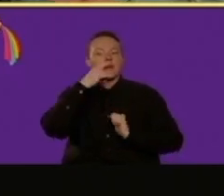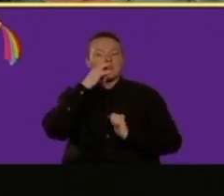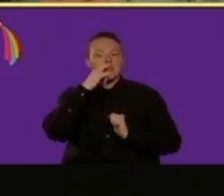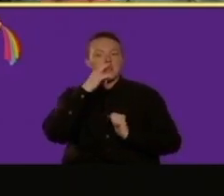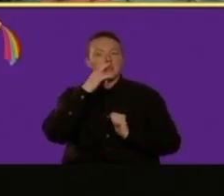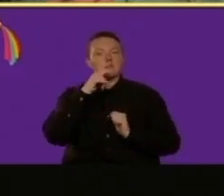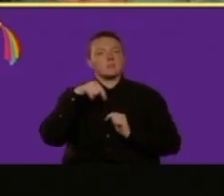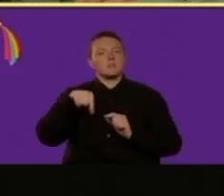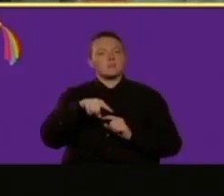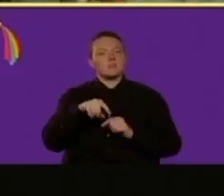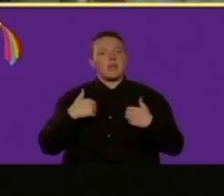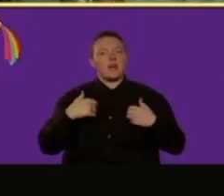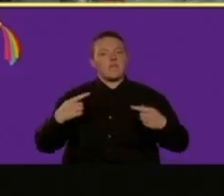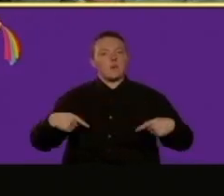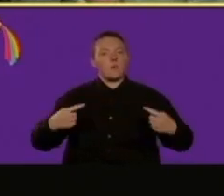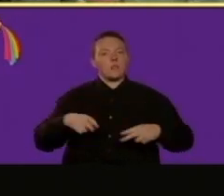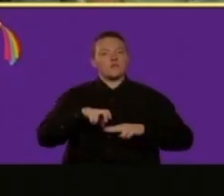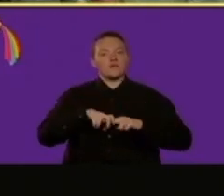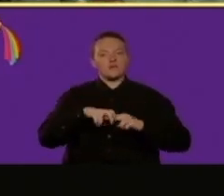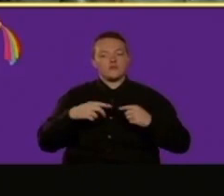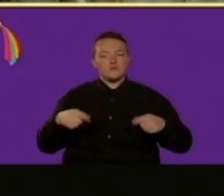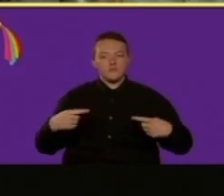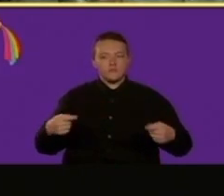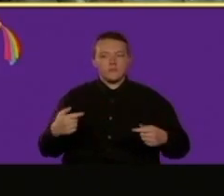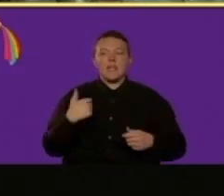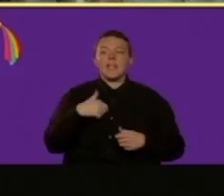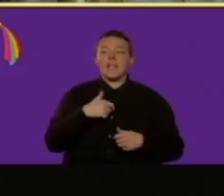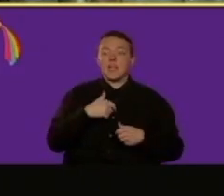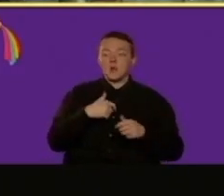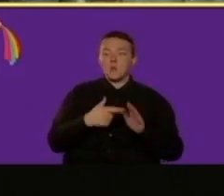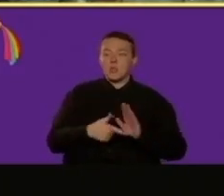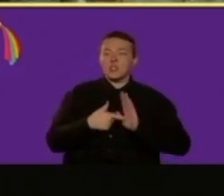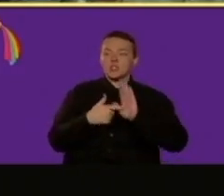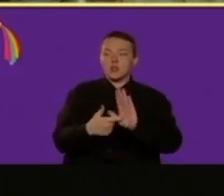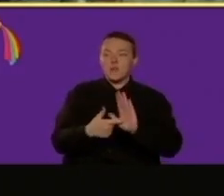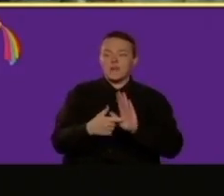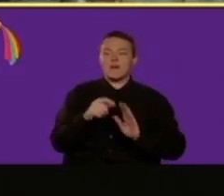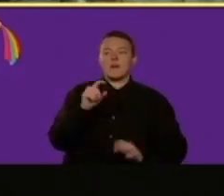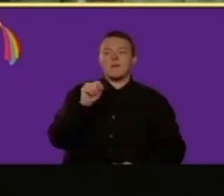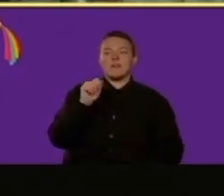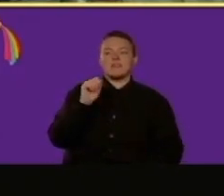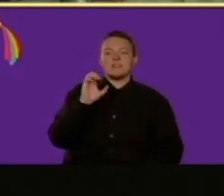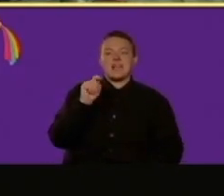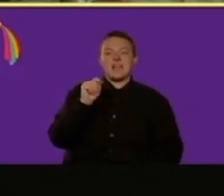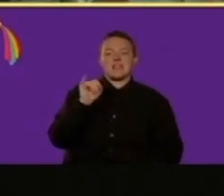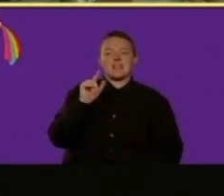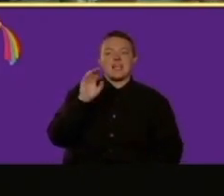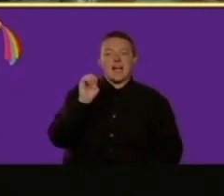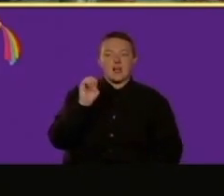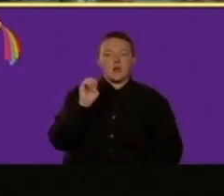this character right here on a wheelchair, and immediately the child